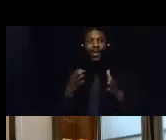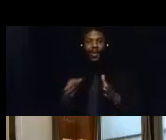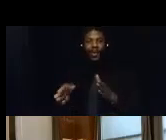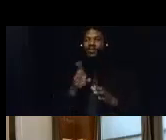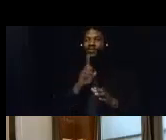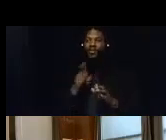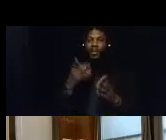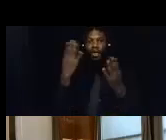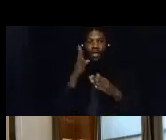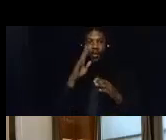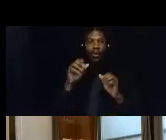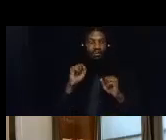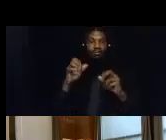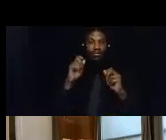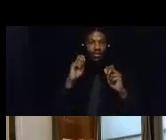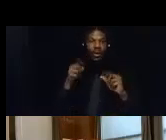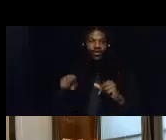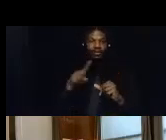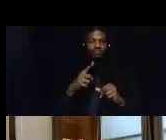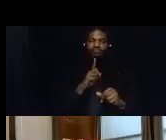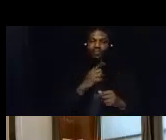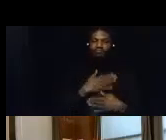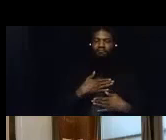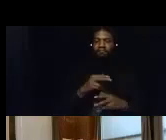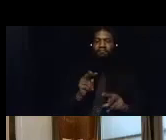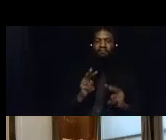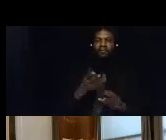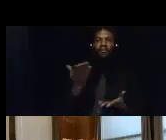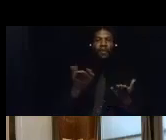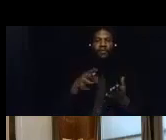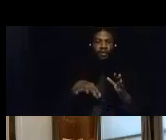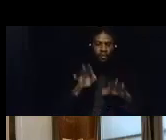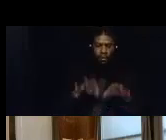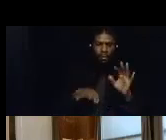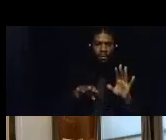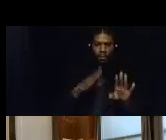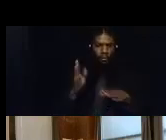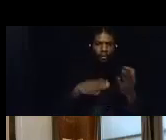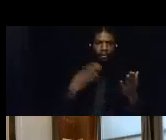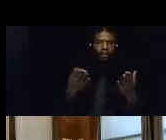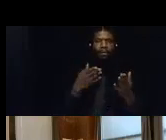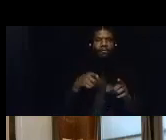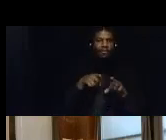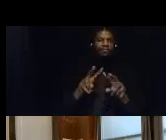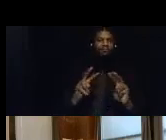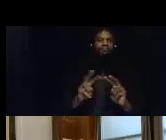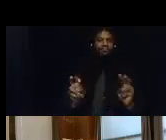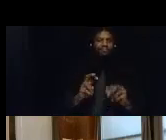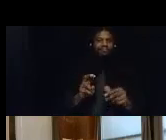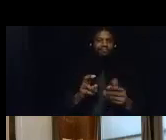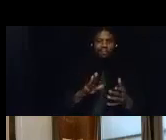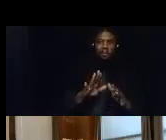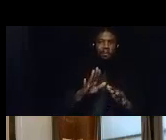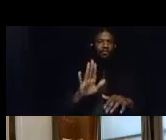enjoying imagining what you'll discover as you explore this on your own